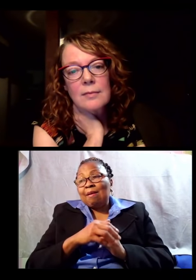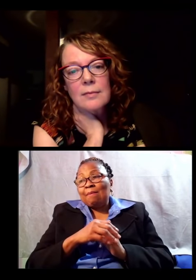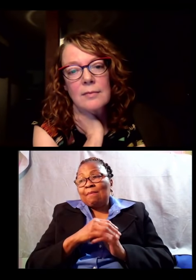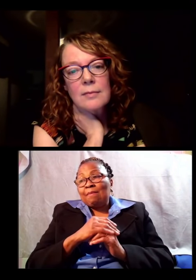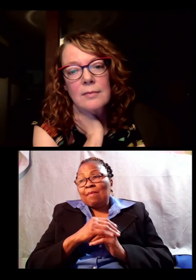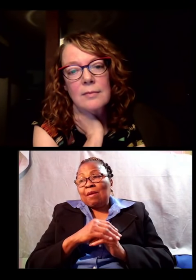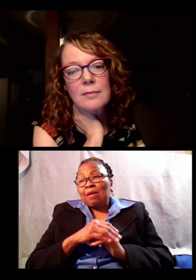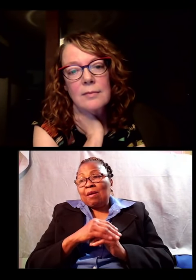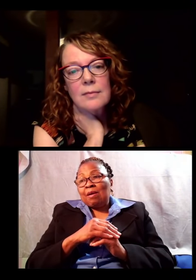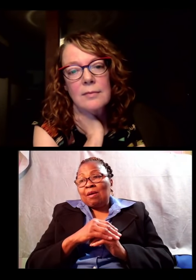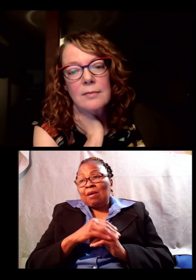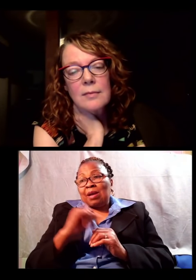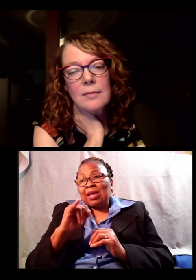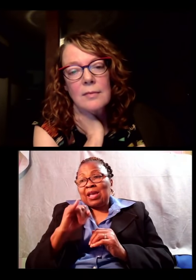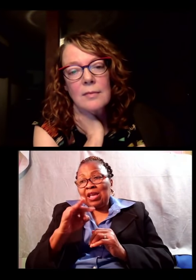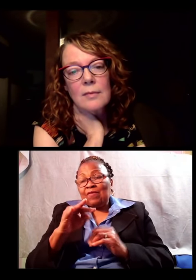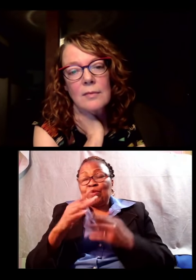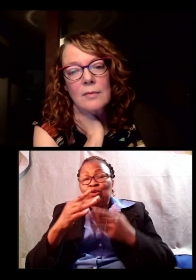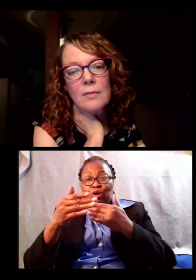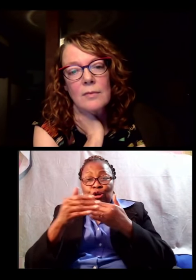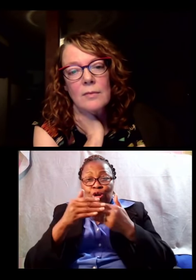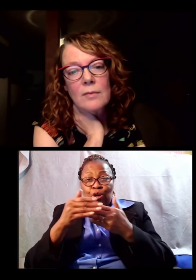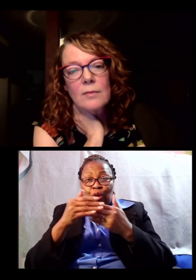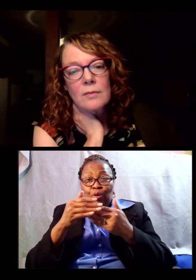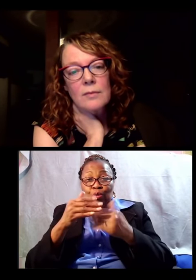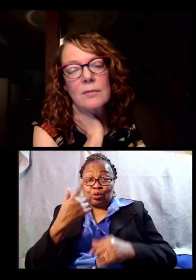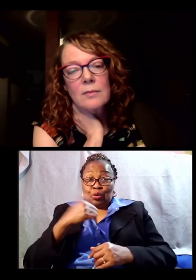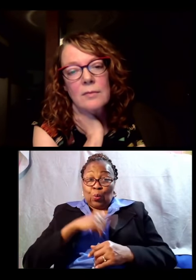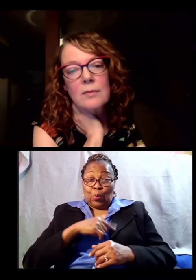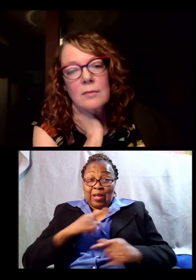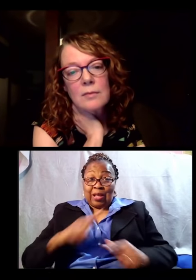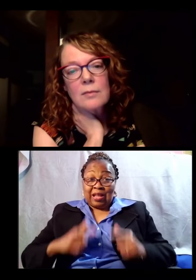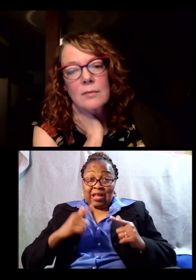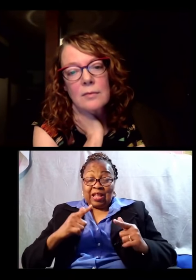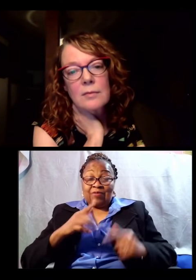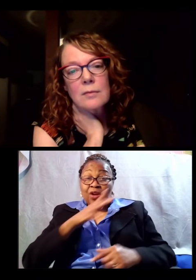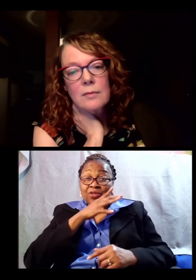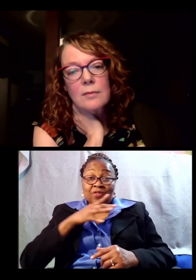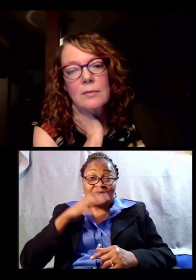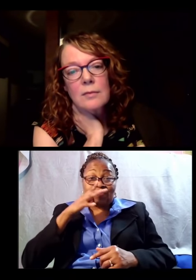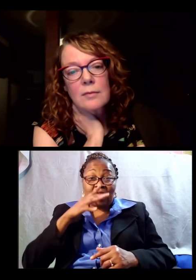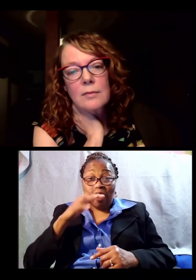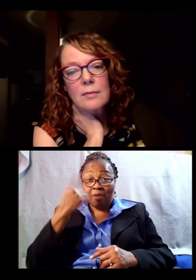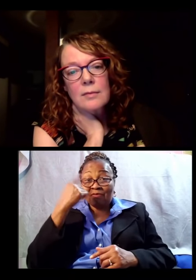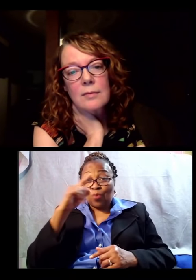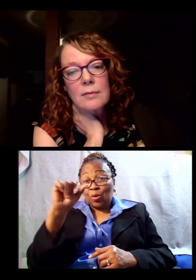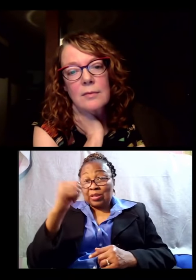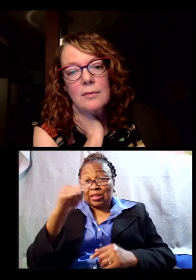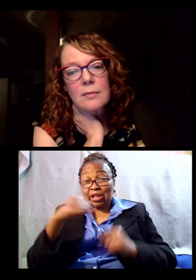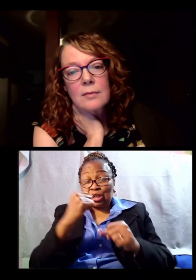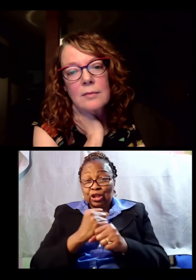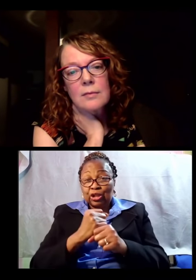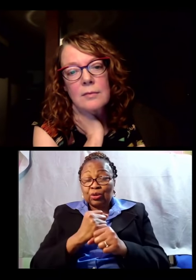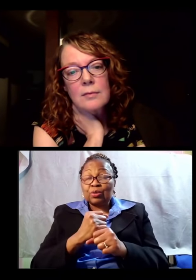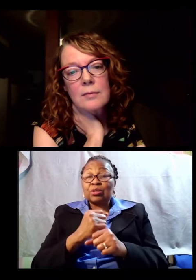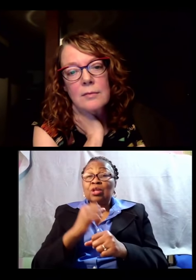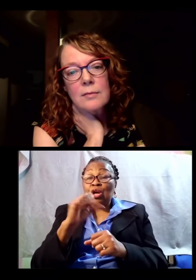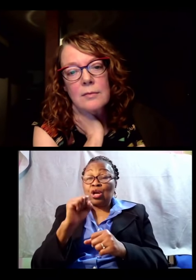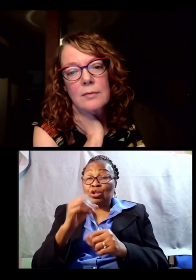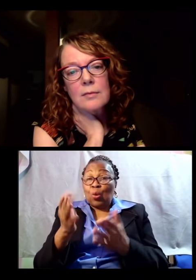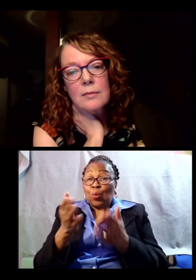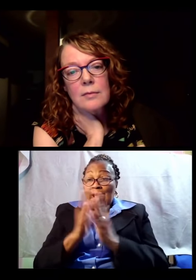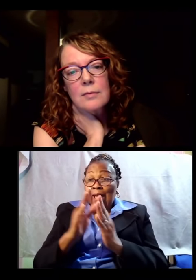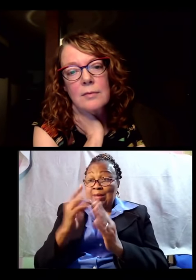And if you're close to, we did live on a farm for 10 years, and we asked a farmer, what animal should we get? And he